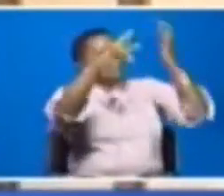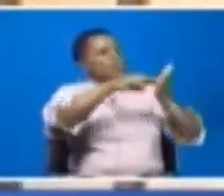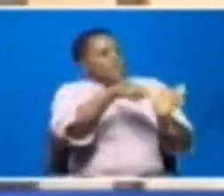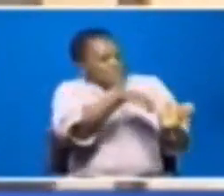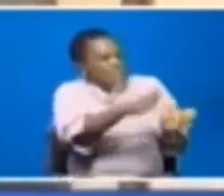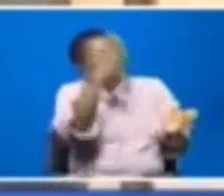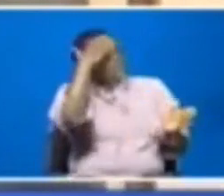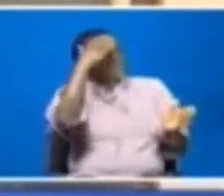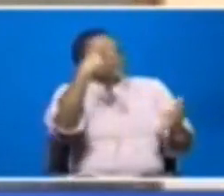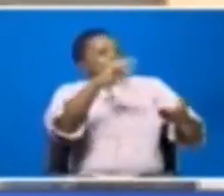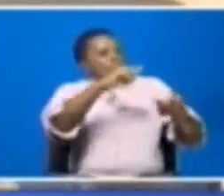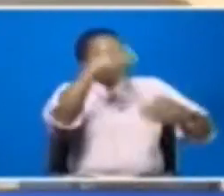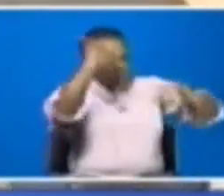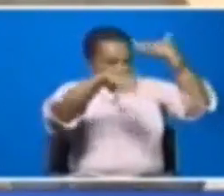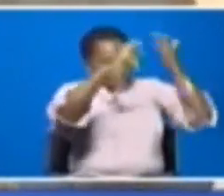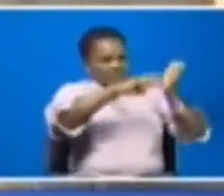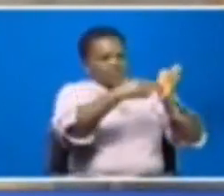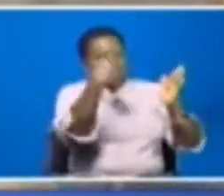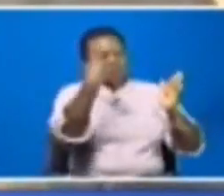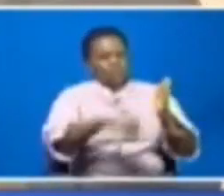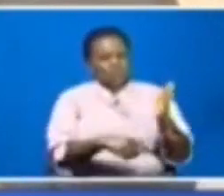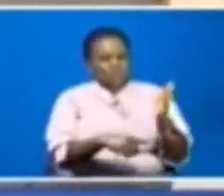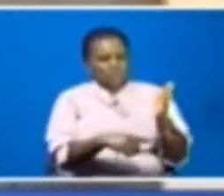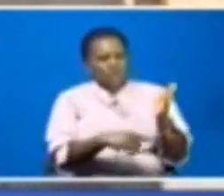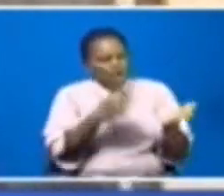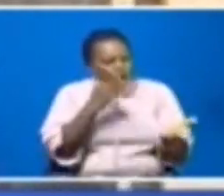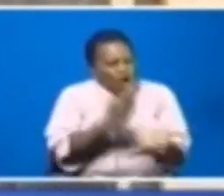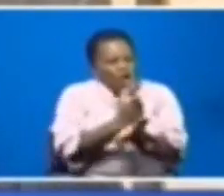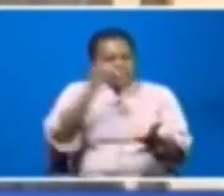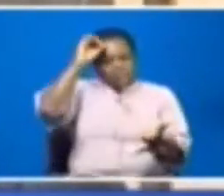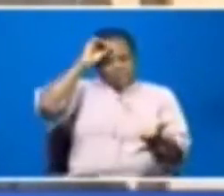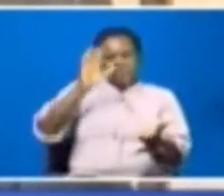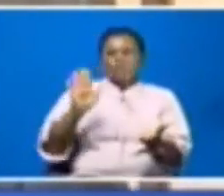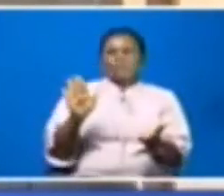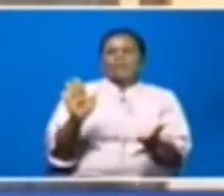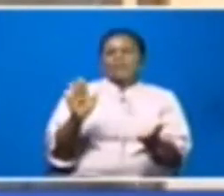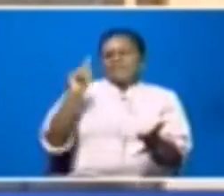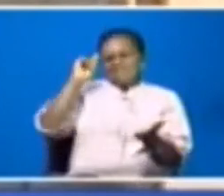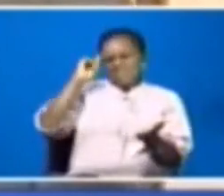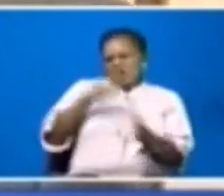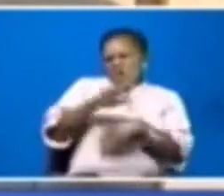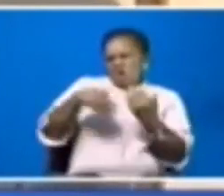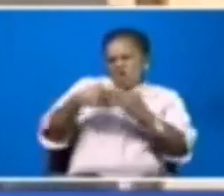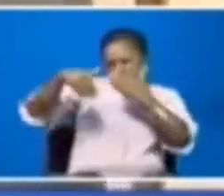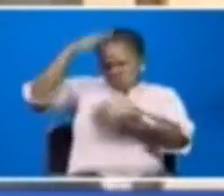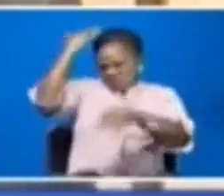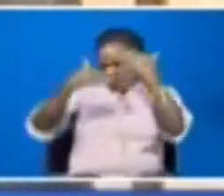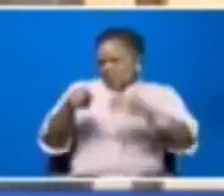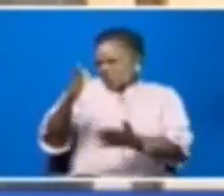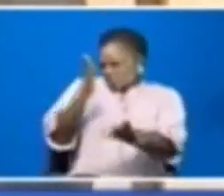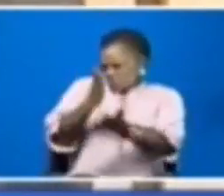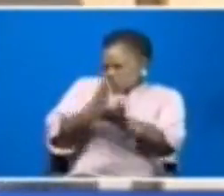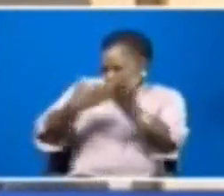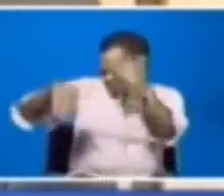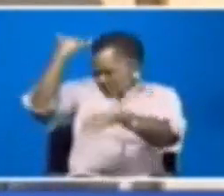are the people who know what a university is. And in your honest opinion, do you think all those universities claiming to be universities